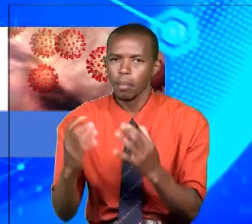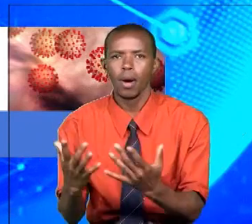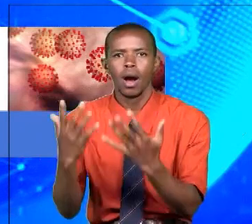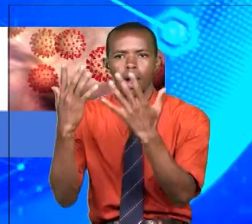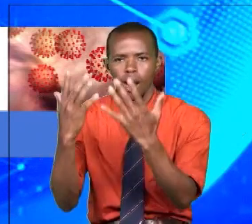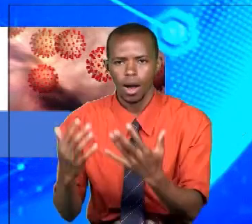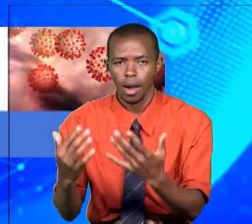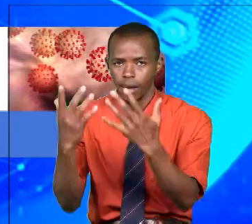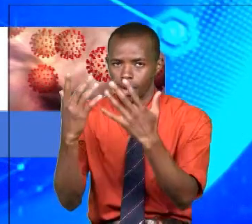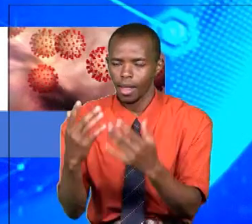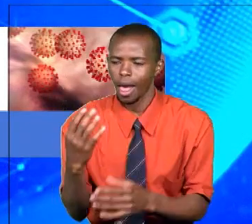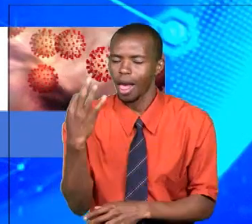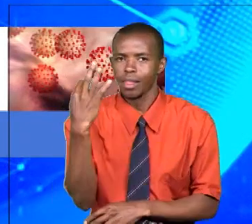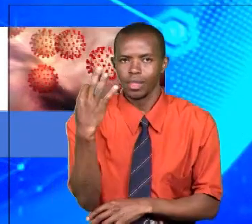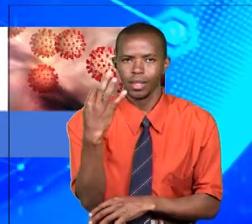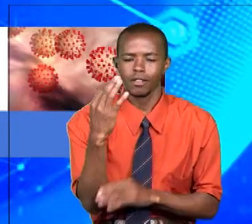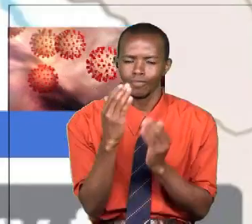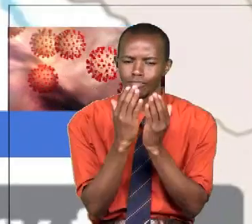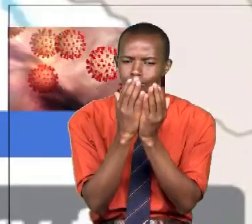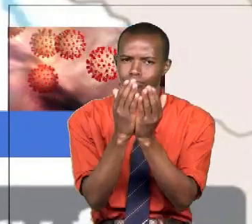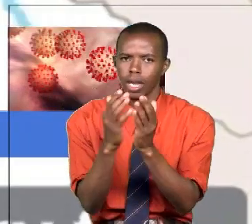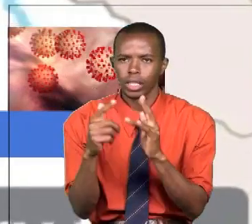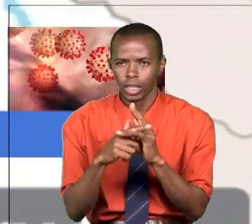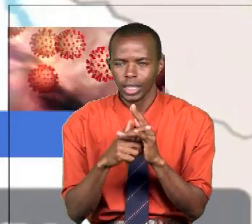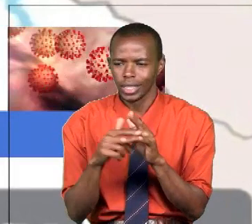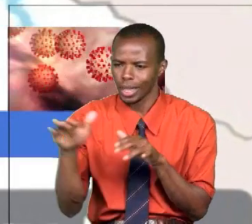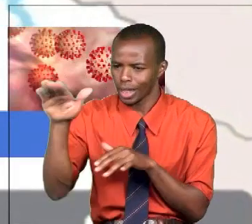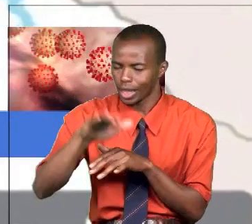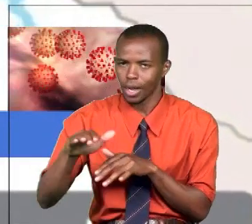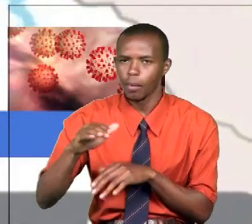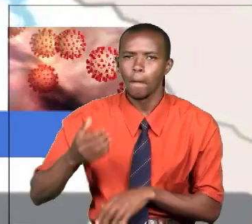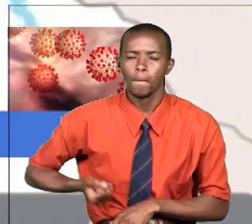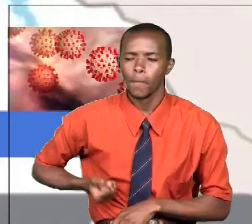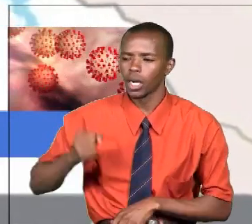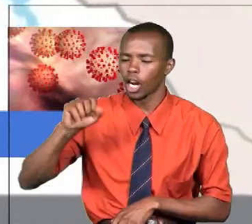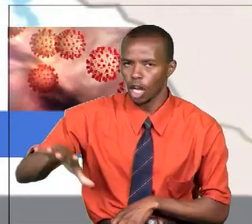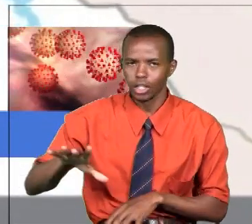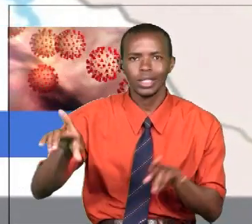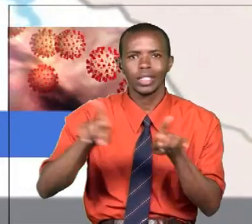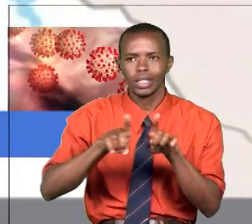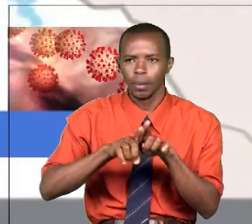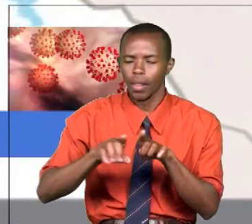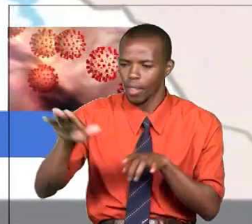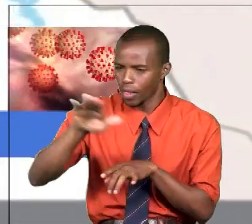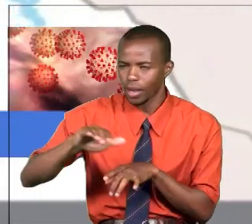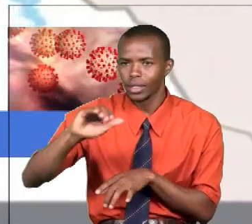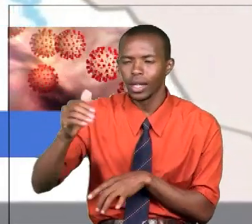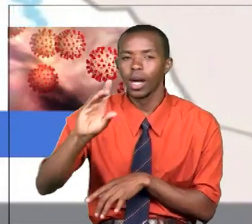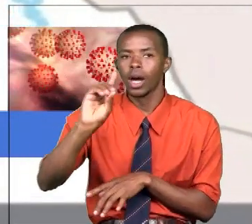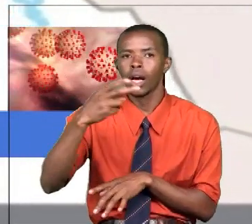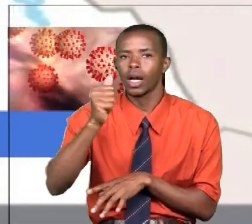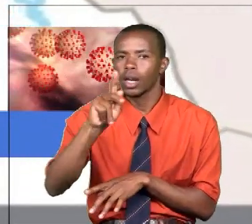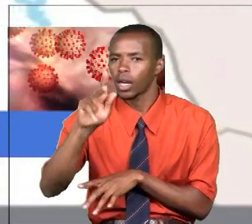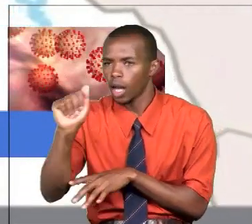The blaze of the three-decked vessel started mid-river near the town of Jalakathi as they sailed from the capital, Dhaka, to the town